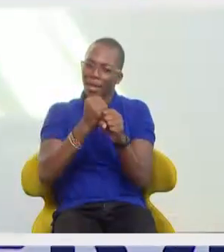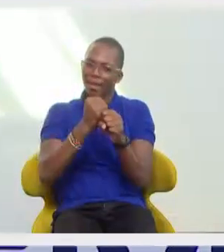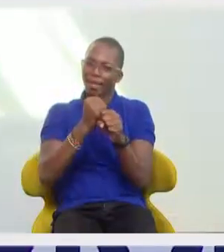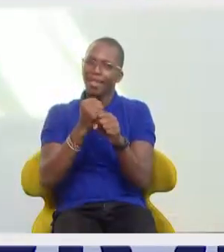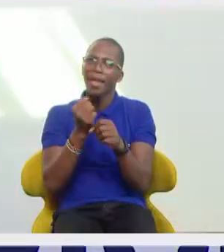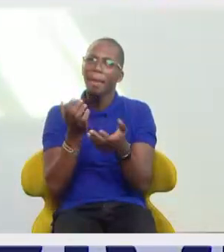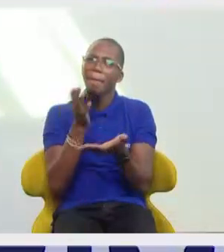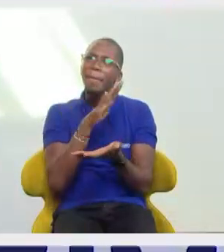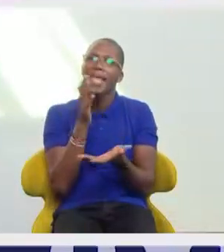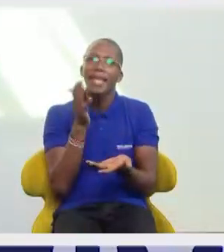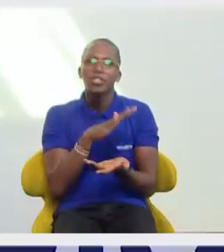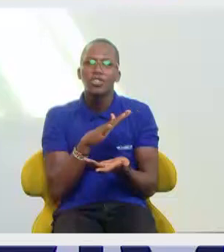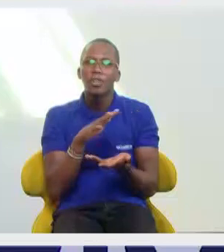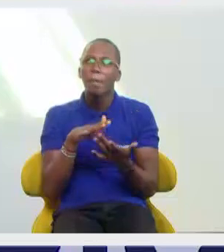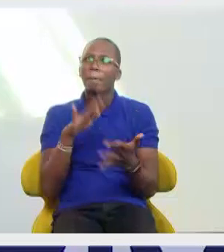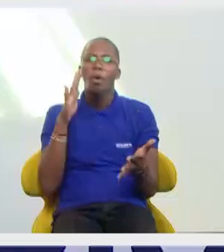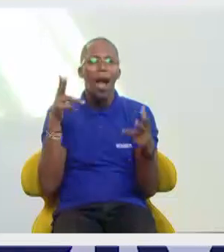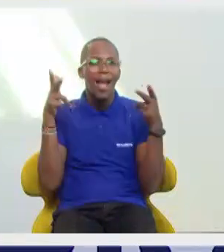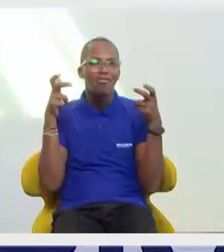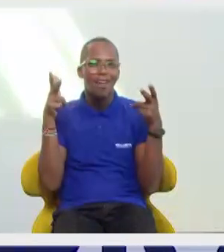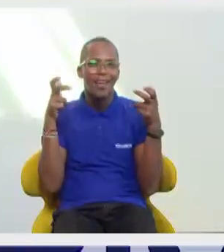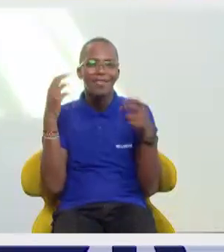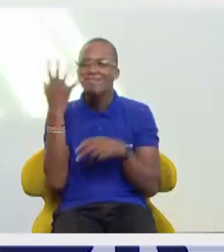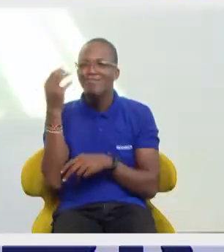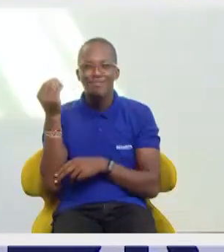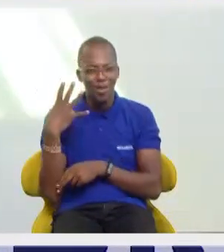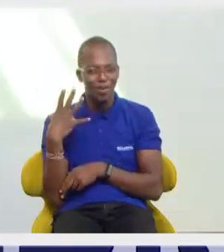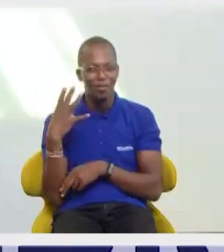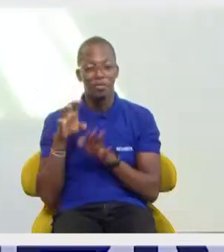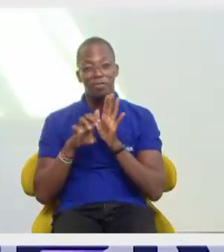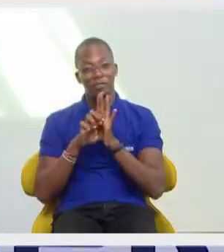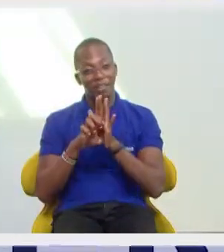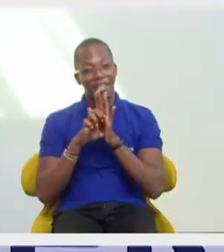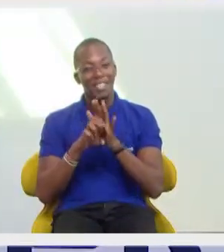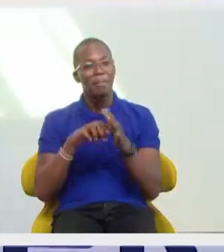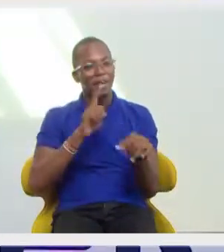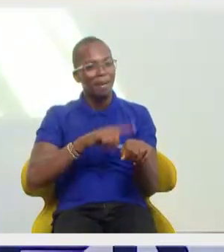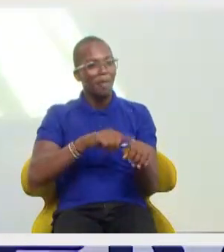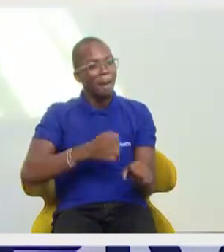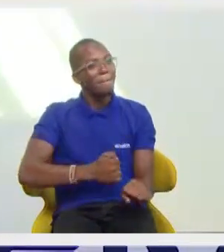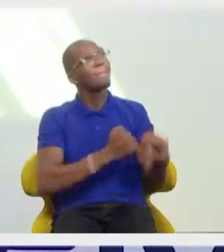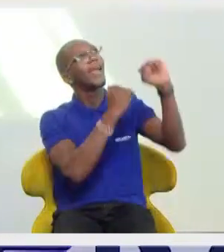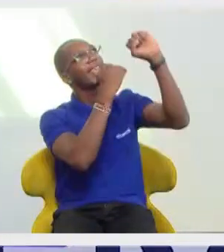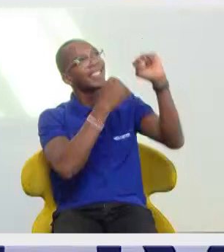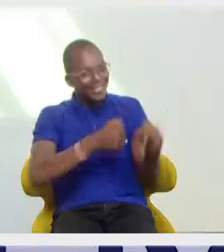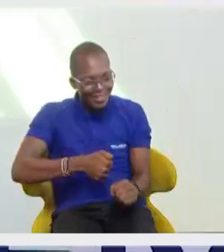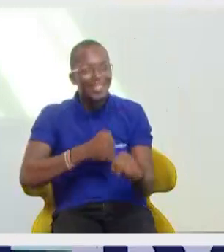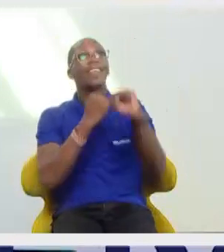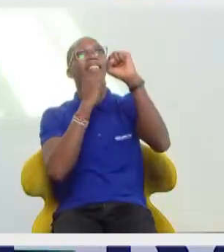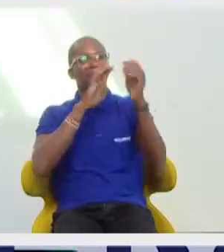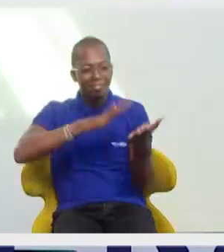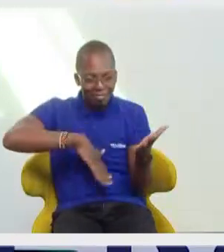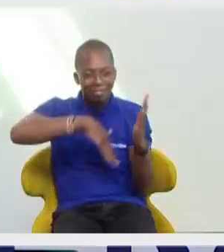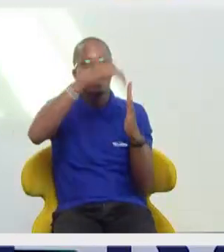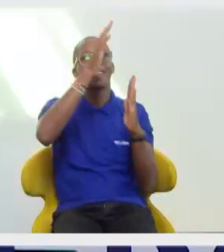page more attractive. So for example, when you are painting the house, so that's why we are using CSS.